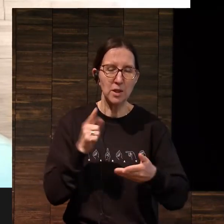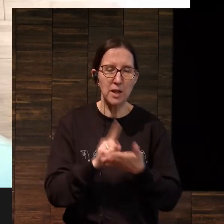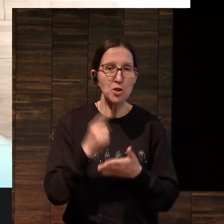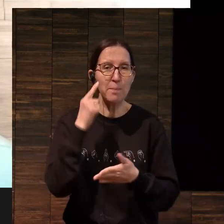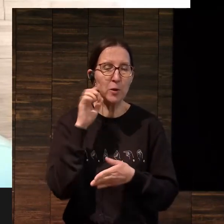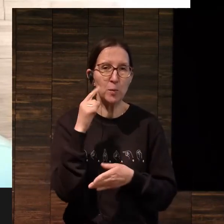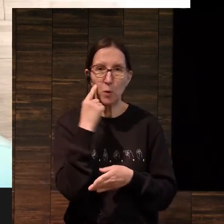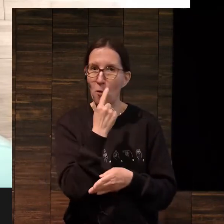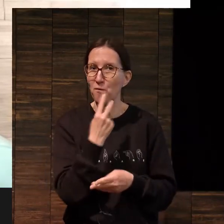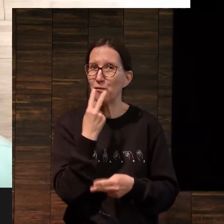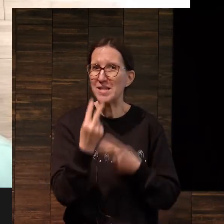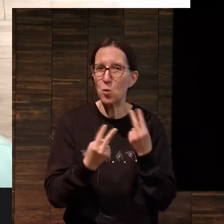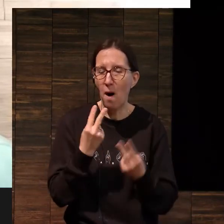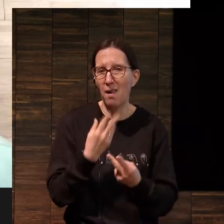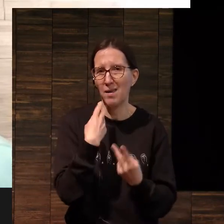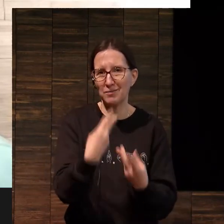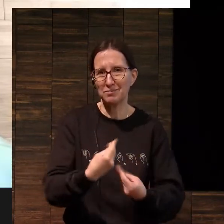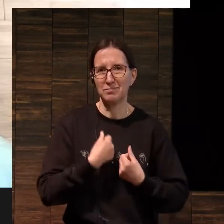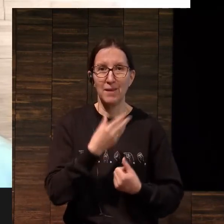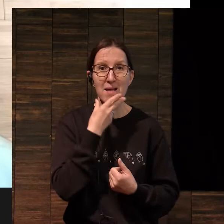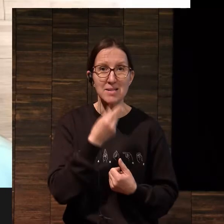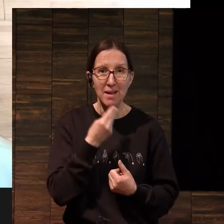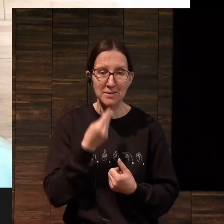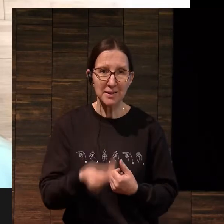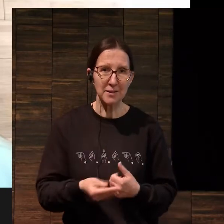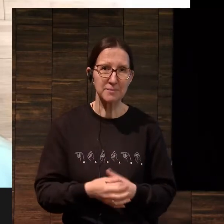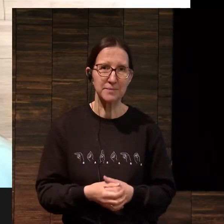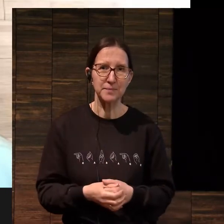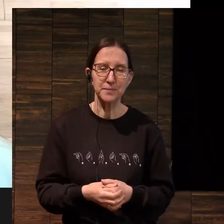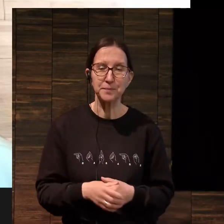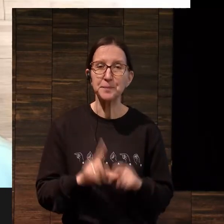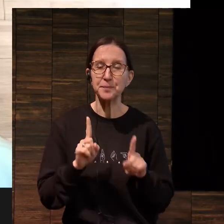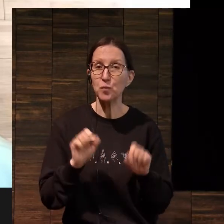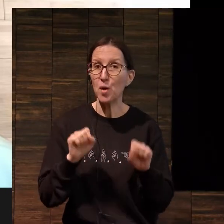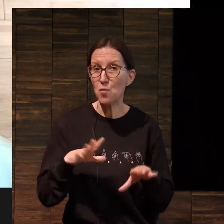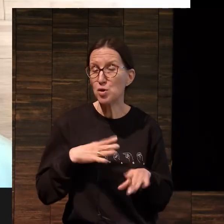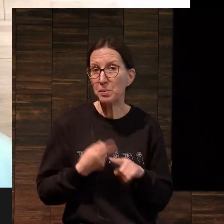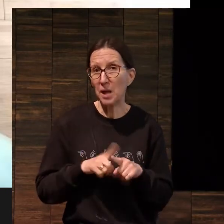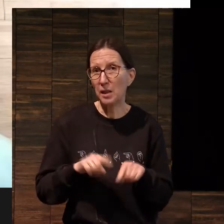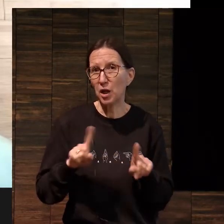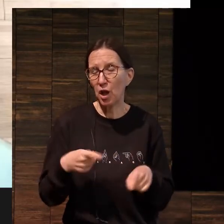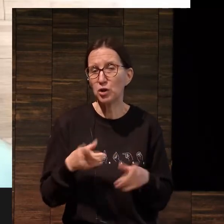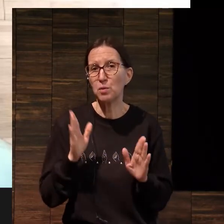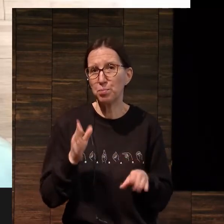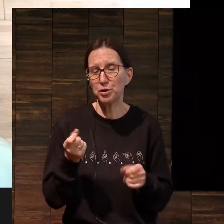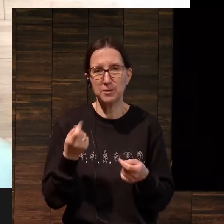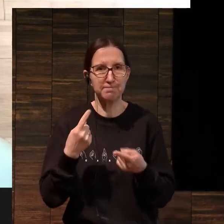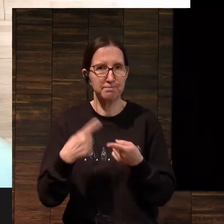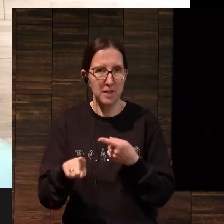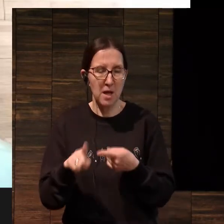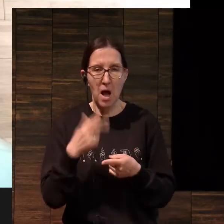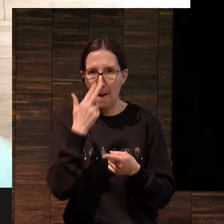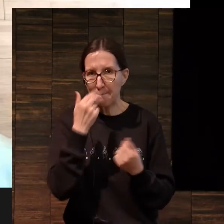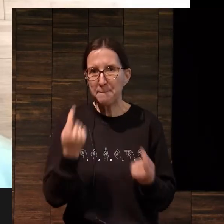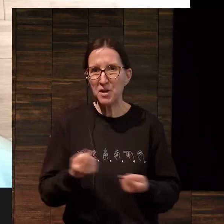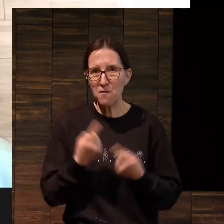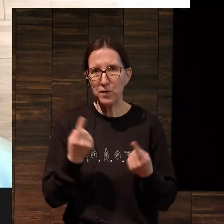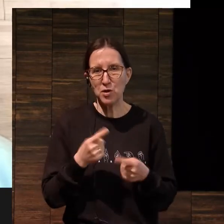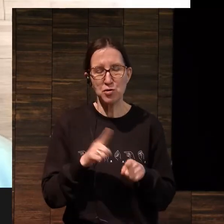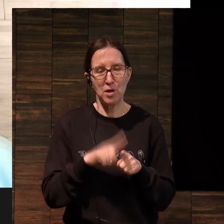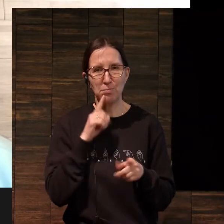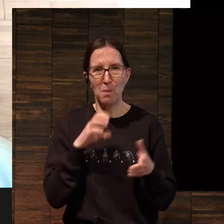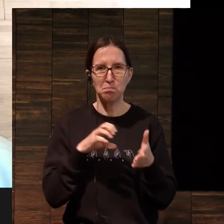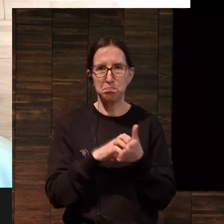So this can kind of run counter to branding things, especially if your brand has orange in it. Orange